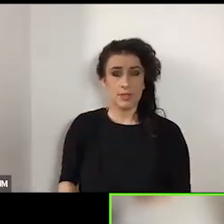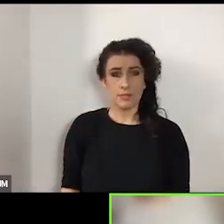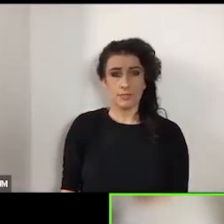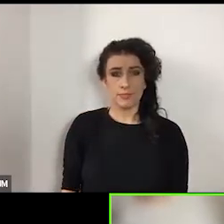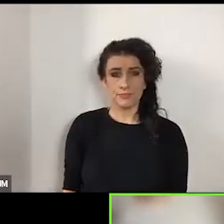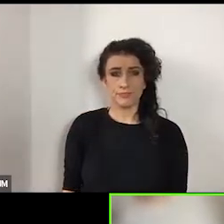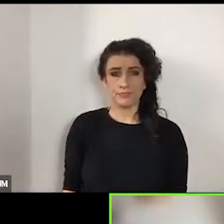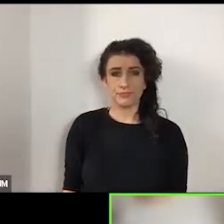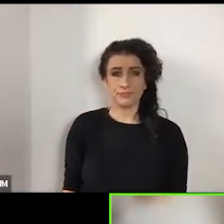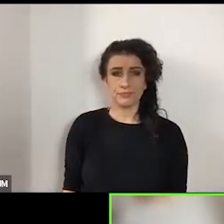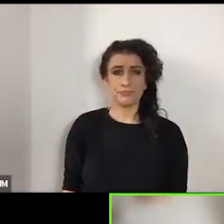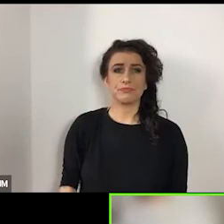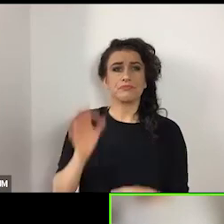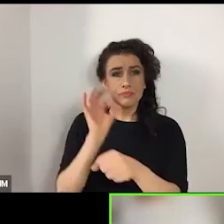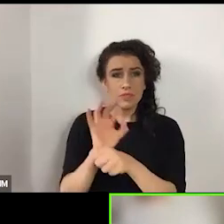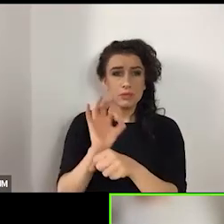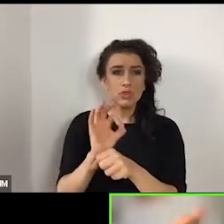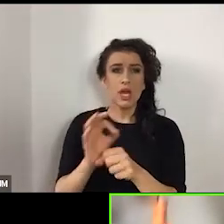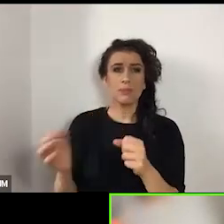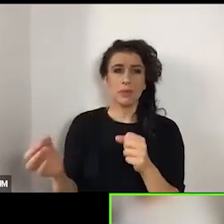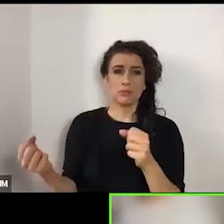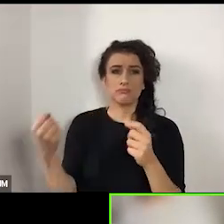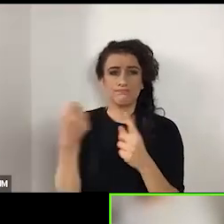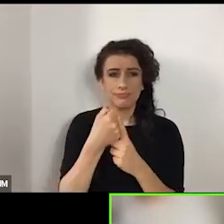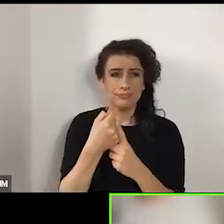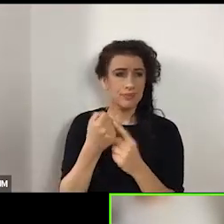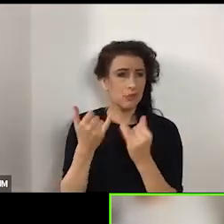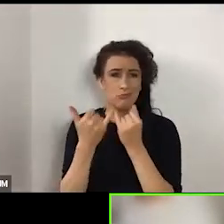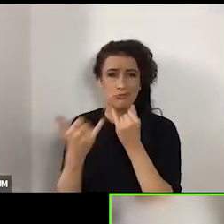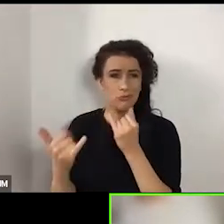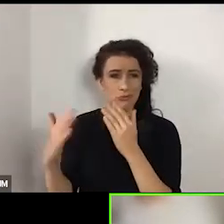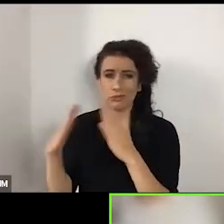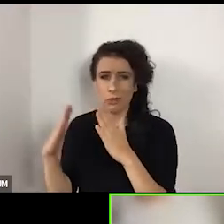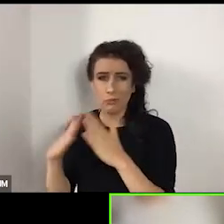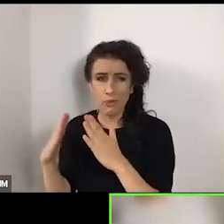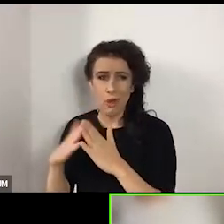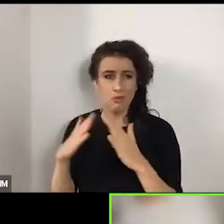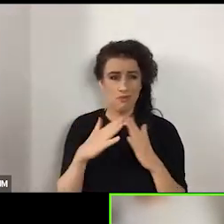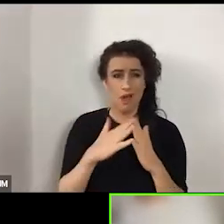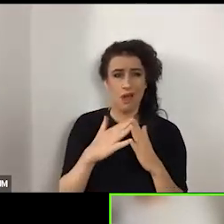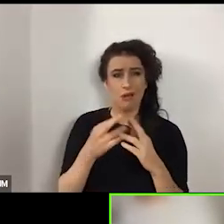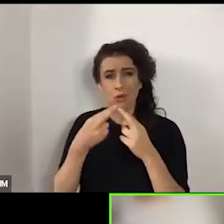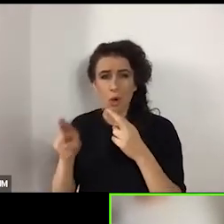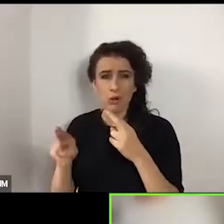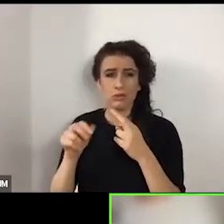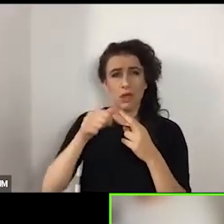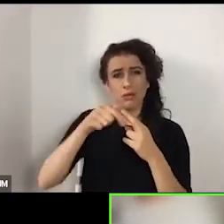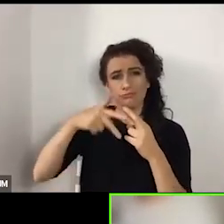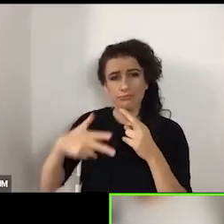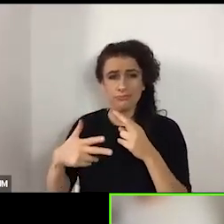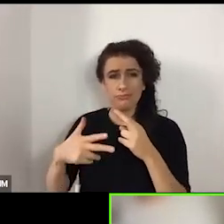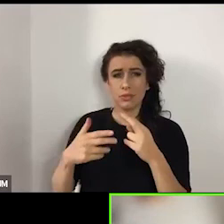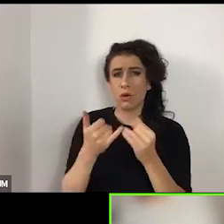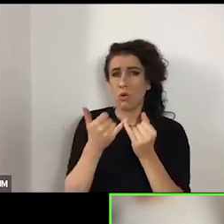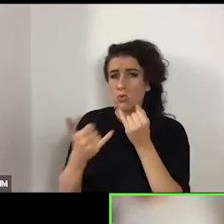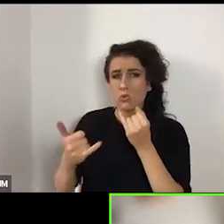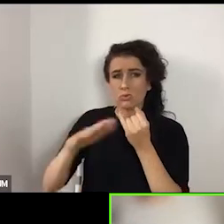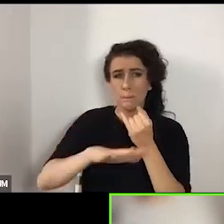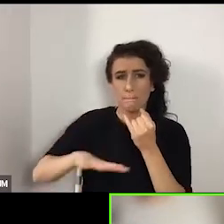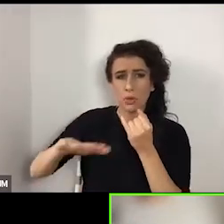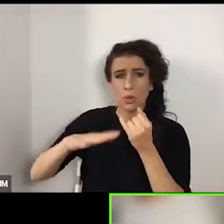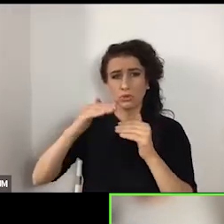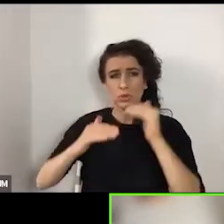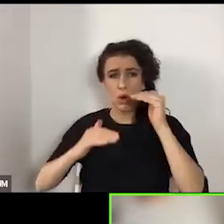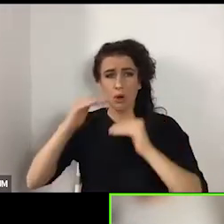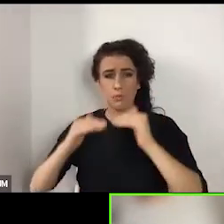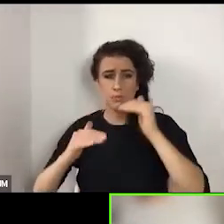of, let's say, scopes where violence can be practiced against women. But I can say